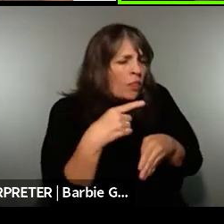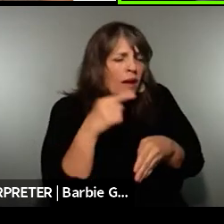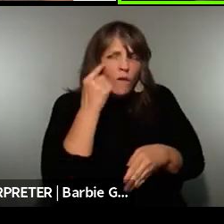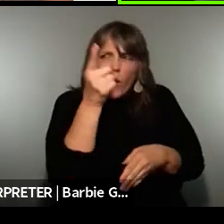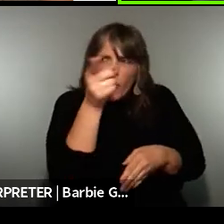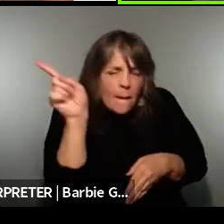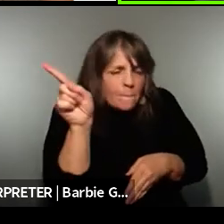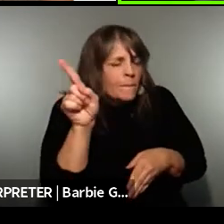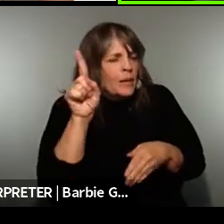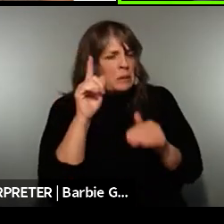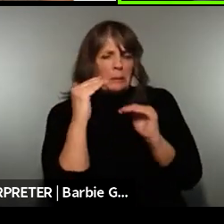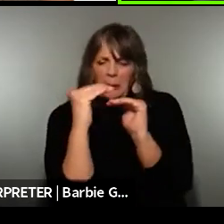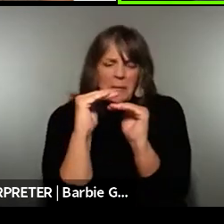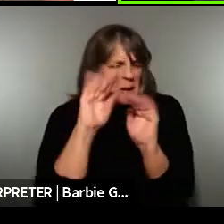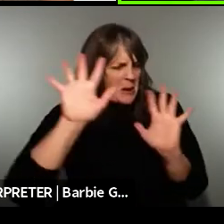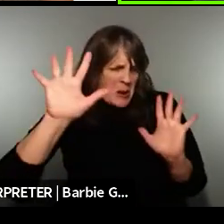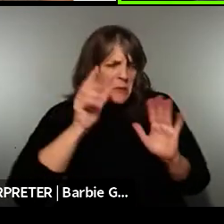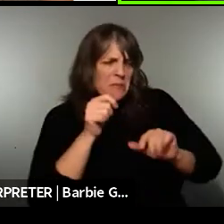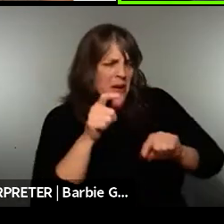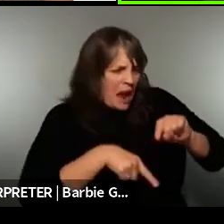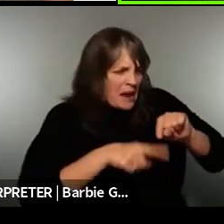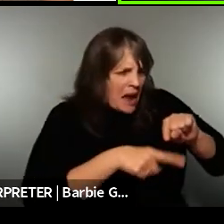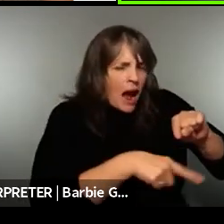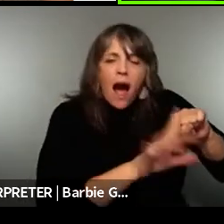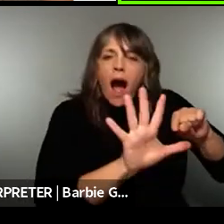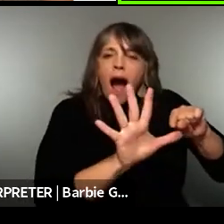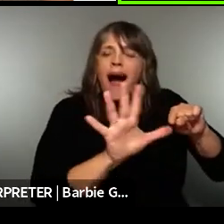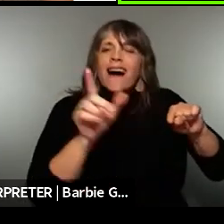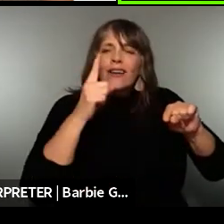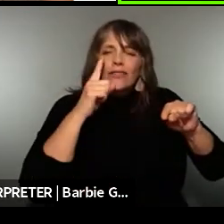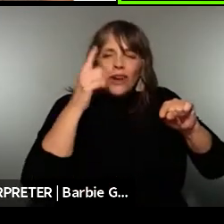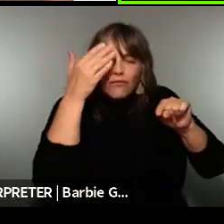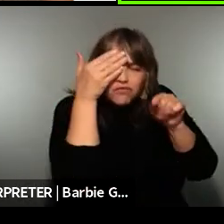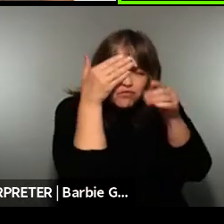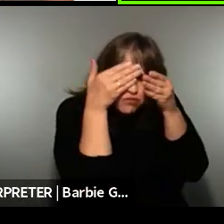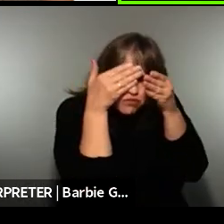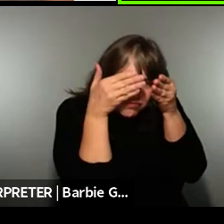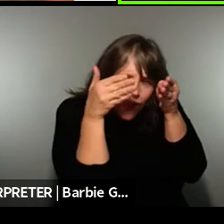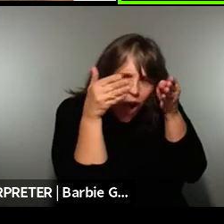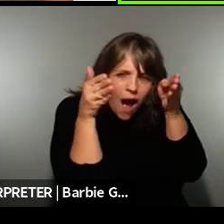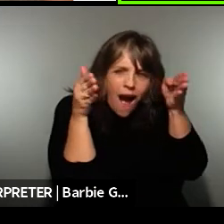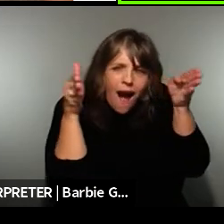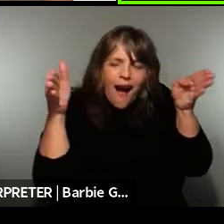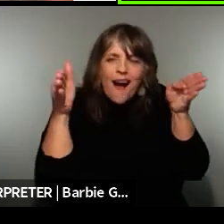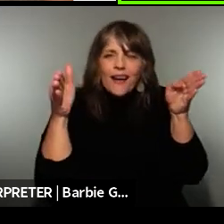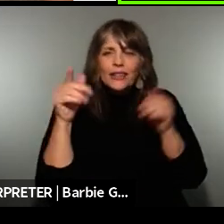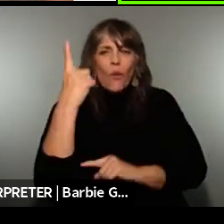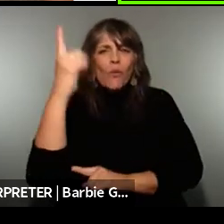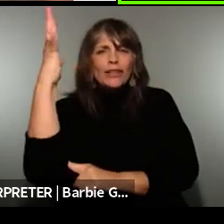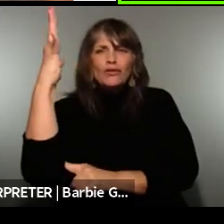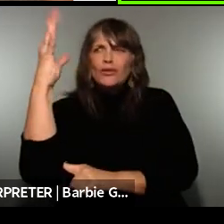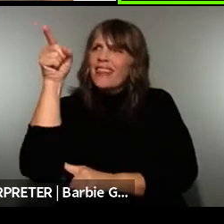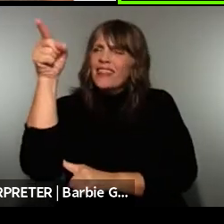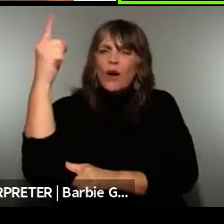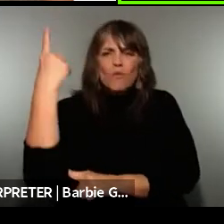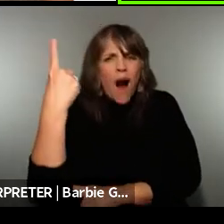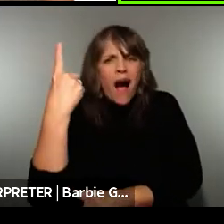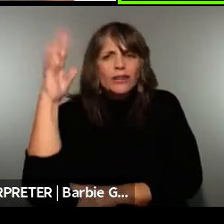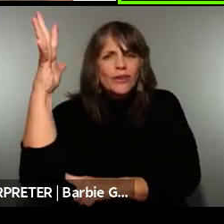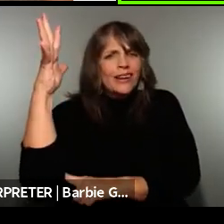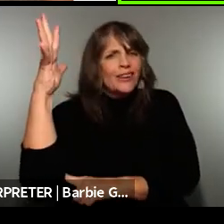people, and really truly see the entire forest of abundance that's waiting for a reciprocal